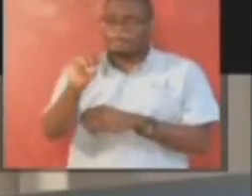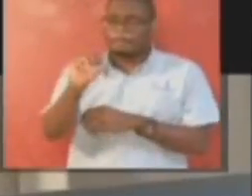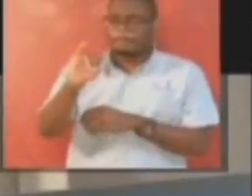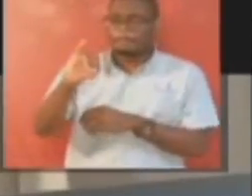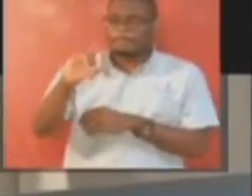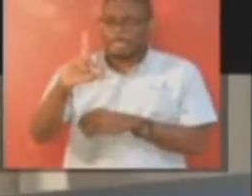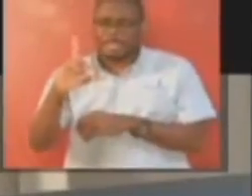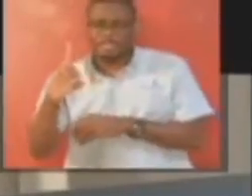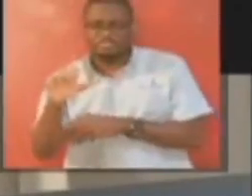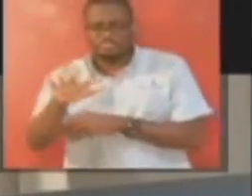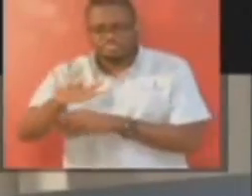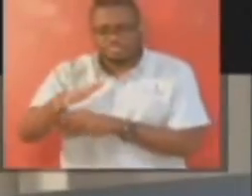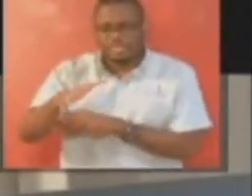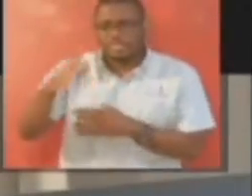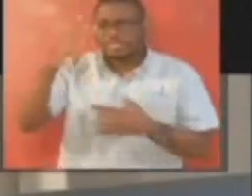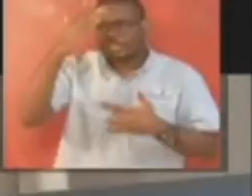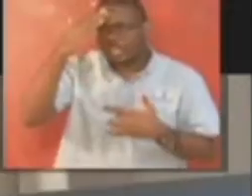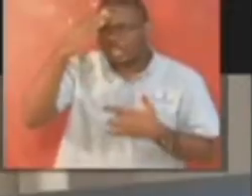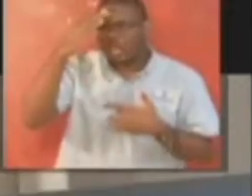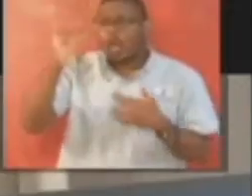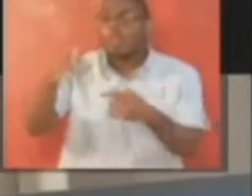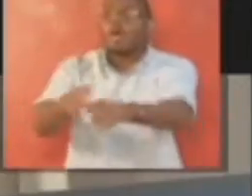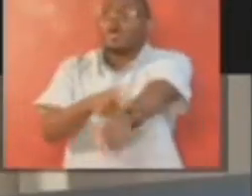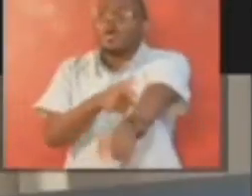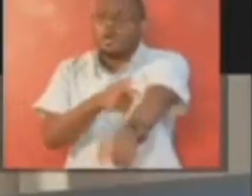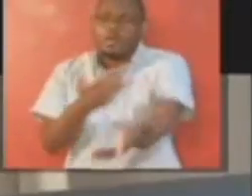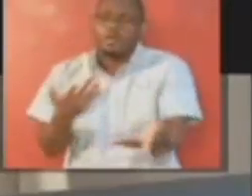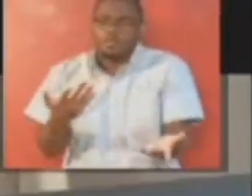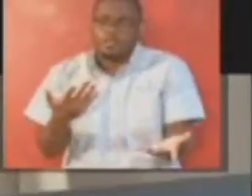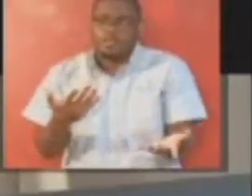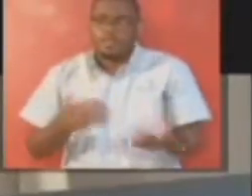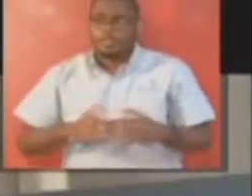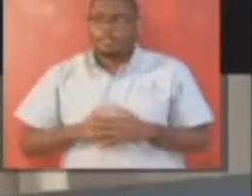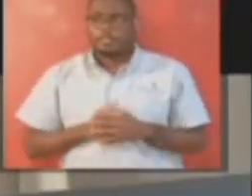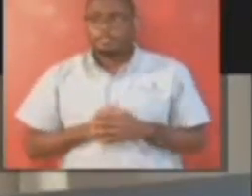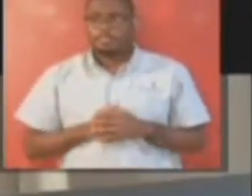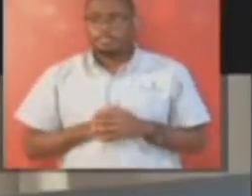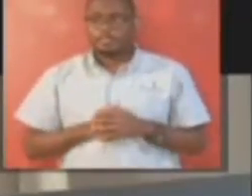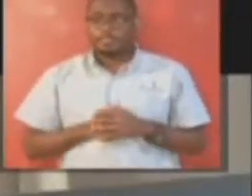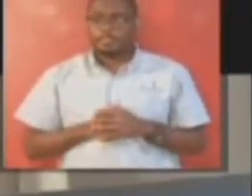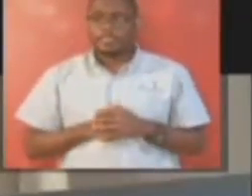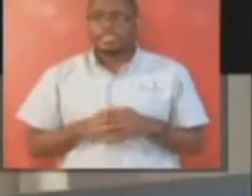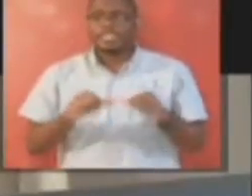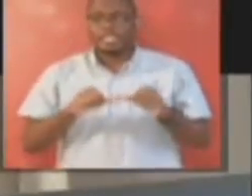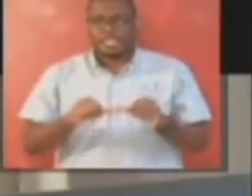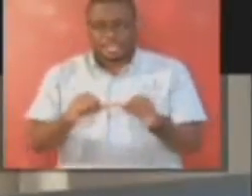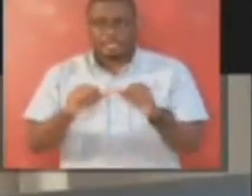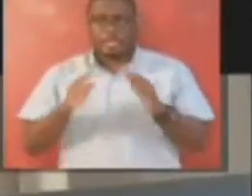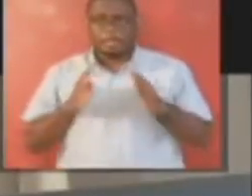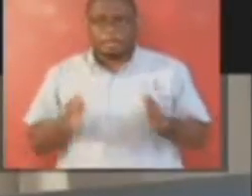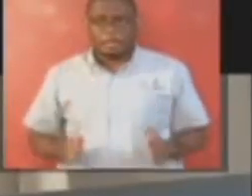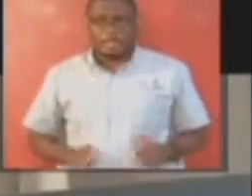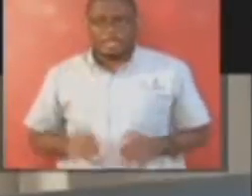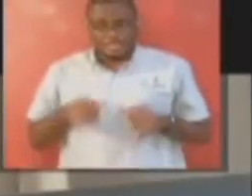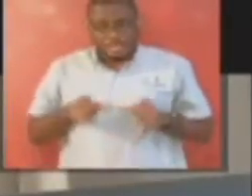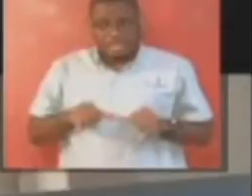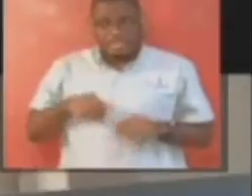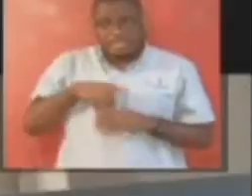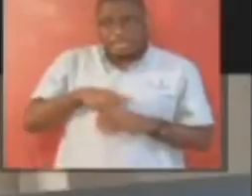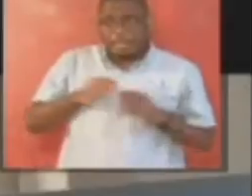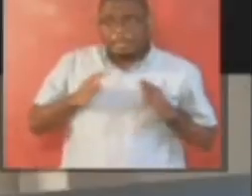be the longevity status of such immunity? For example, how long is it likely to last? And